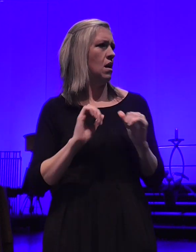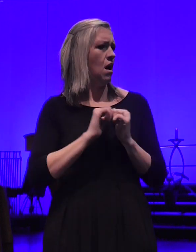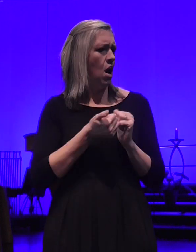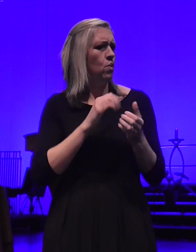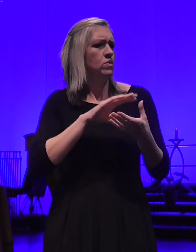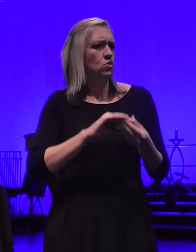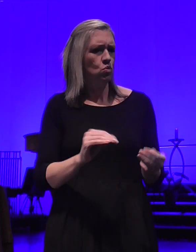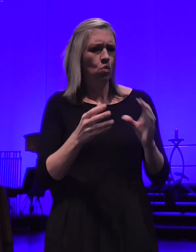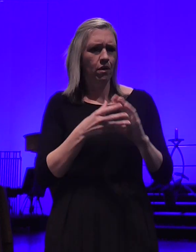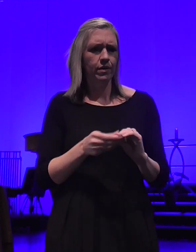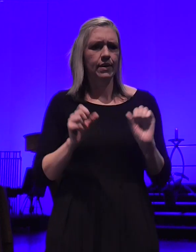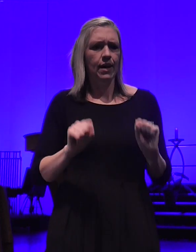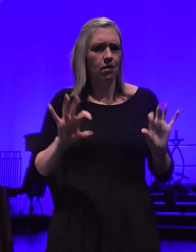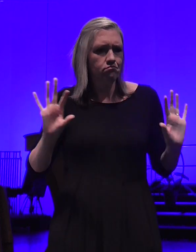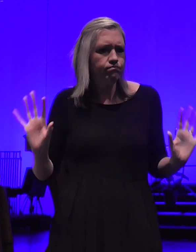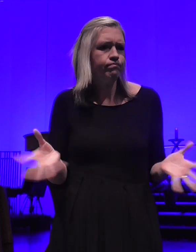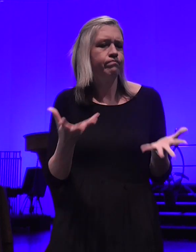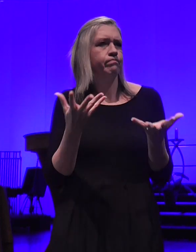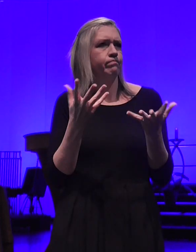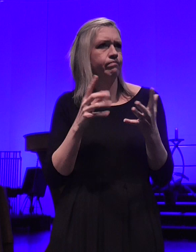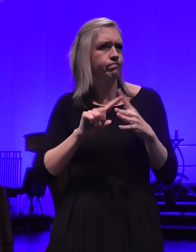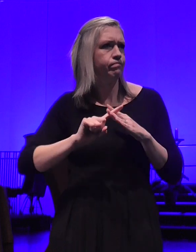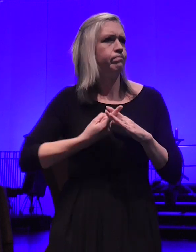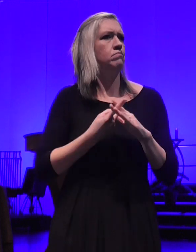invoke Christmas magic.